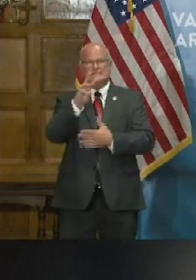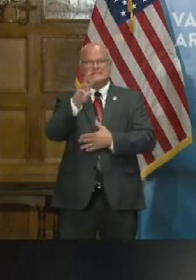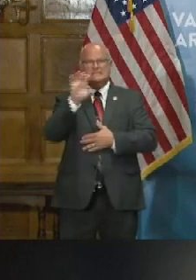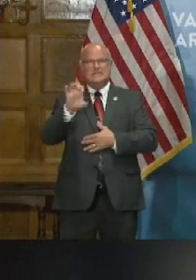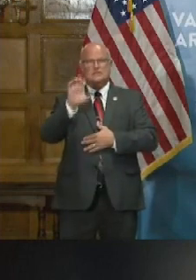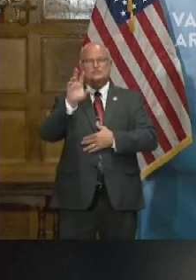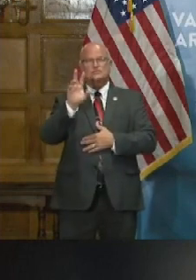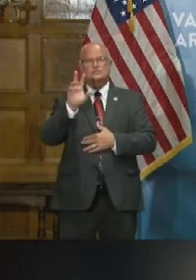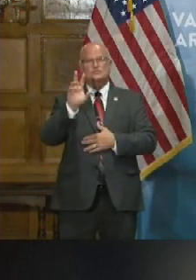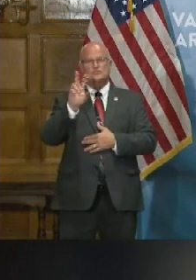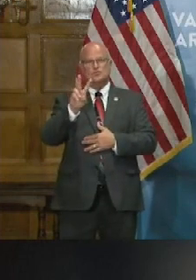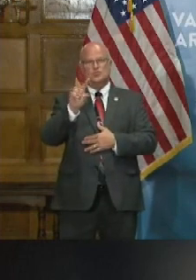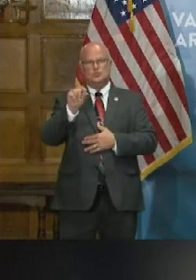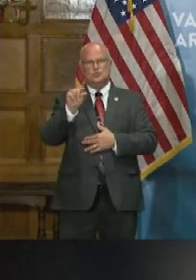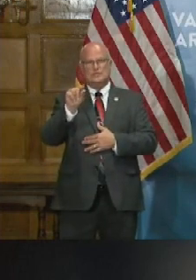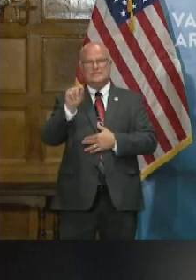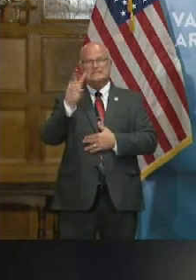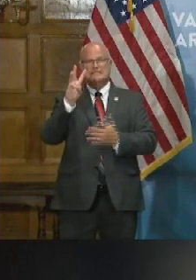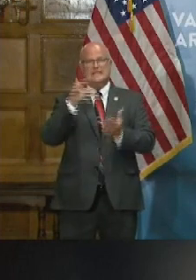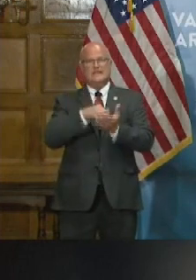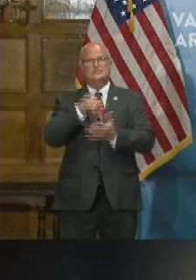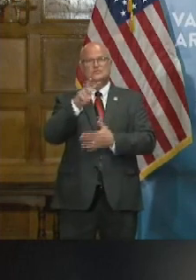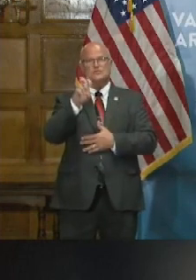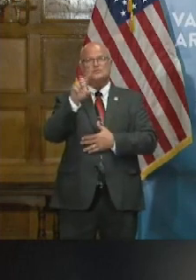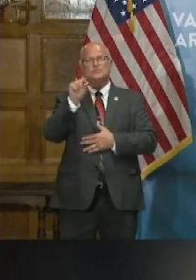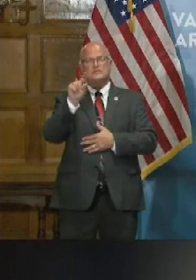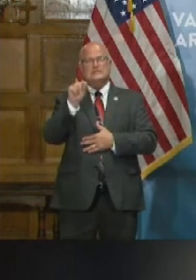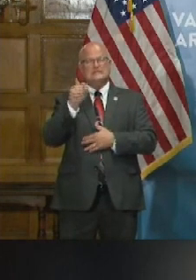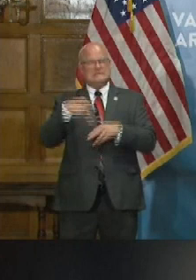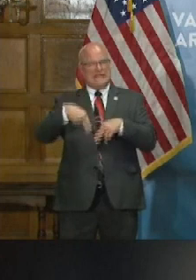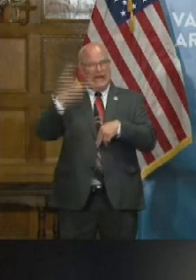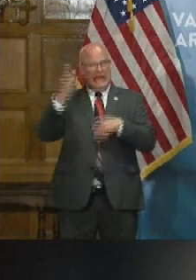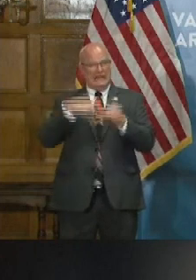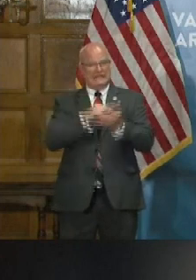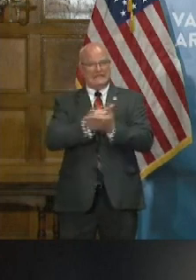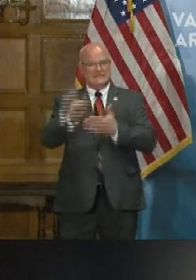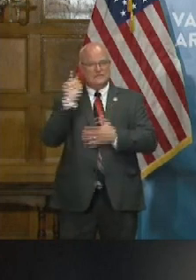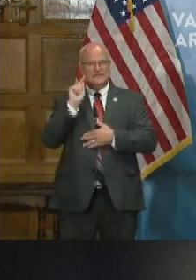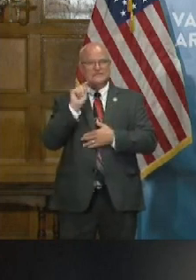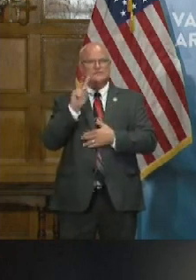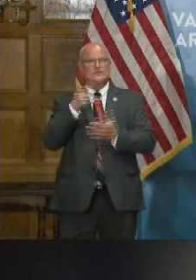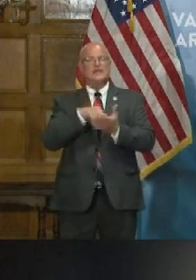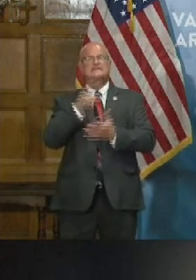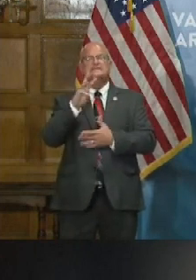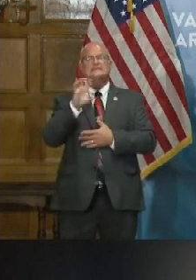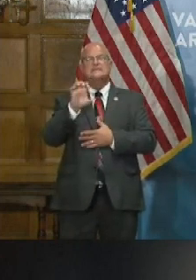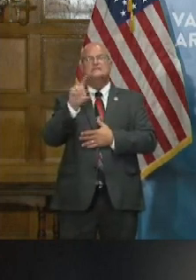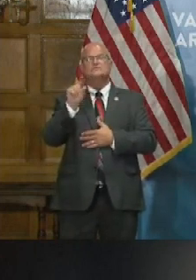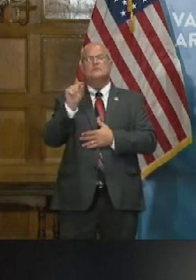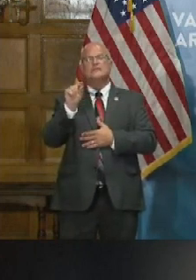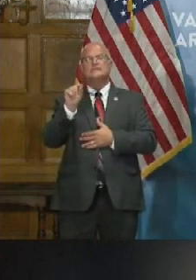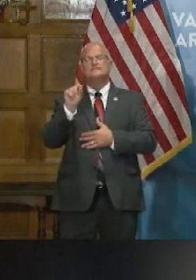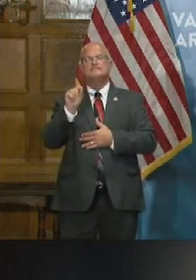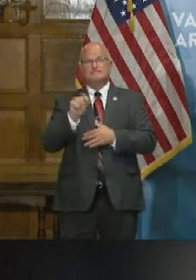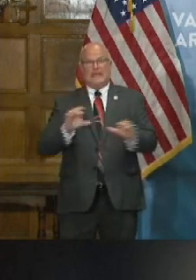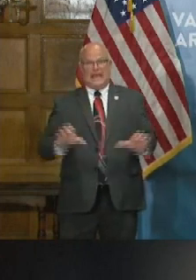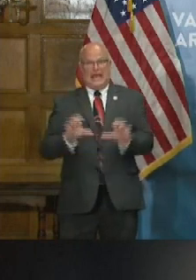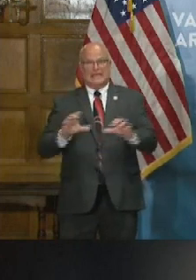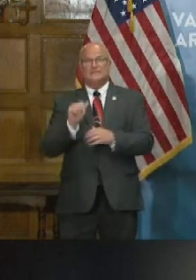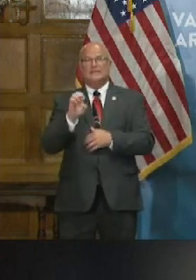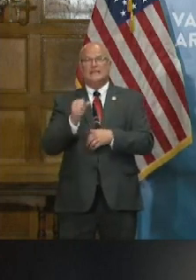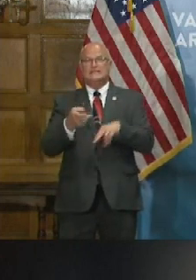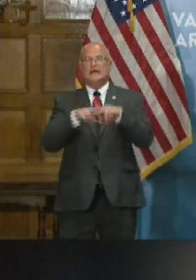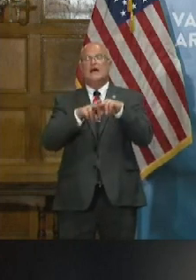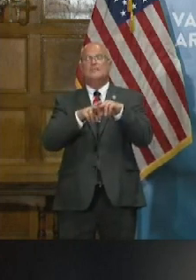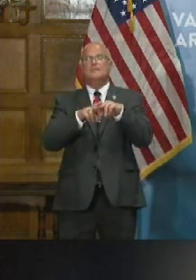2,620 cases, which is a little bit higher than a week ago. and active cases up.